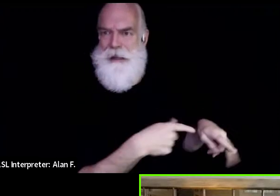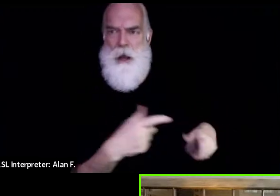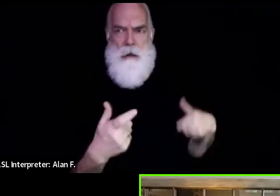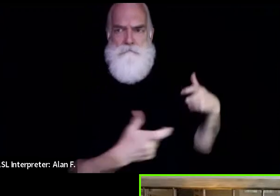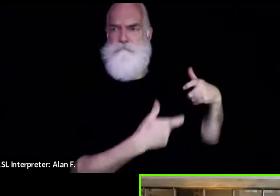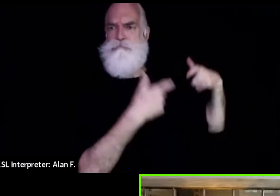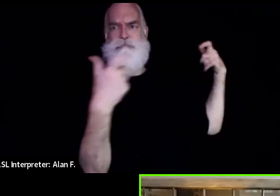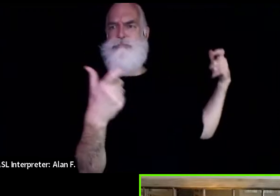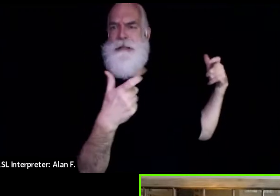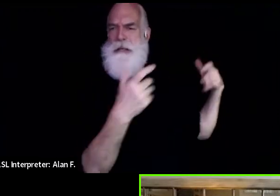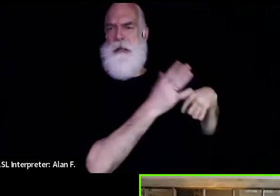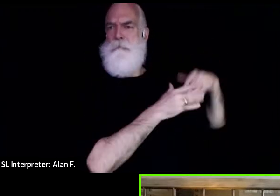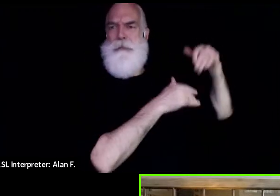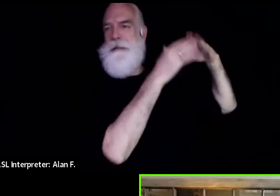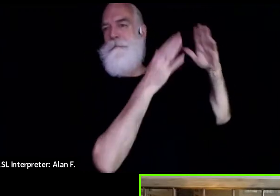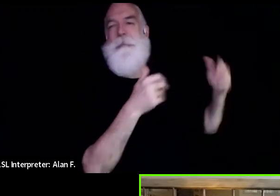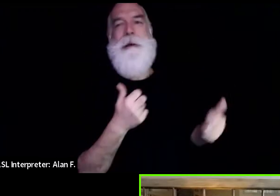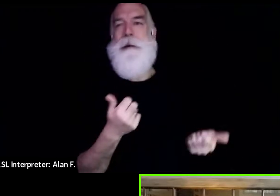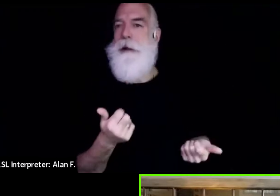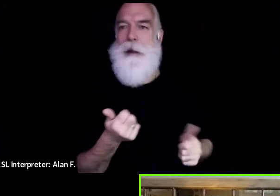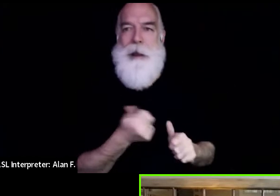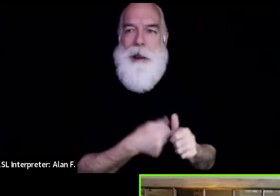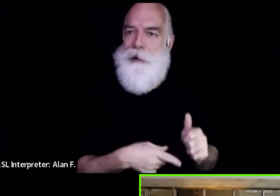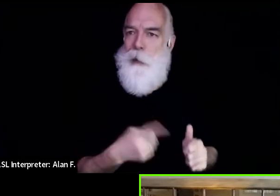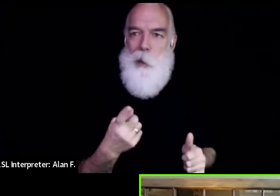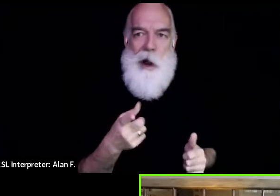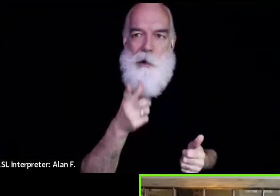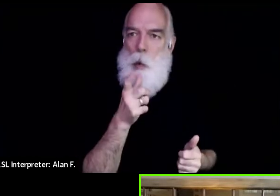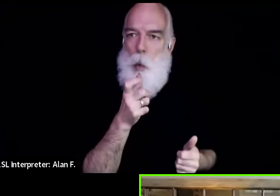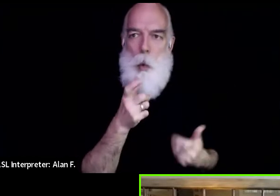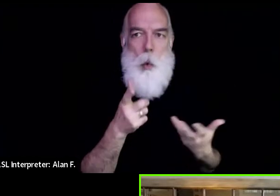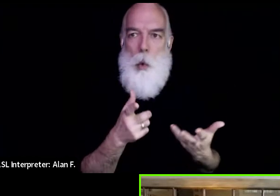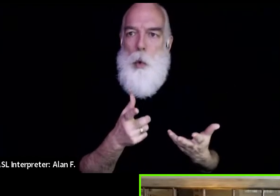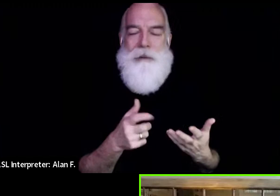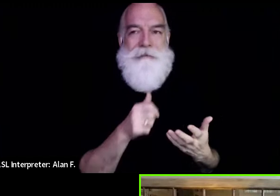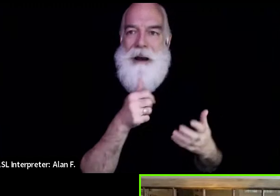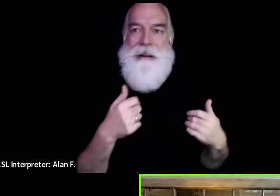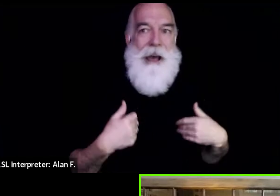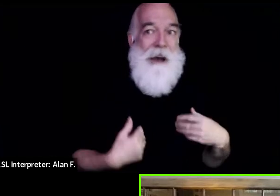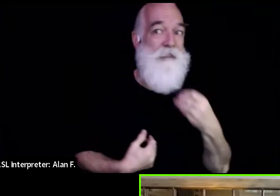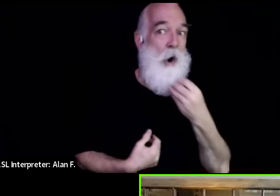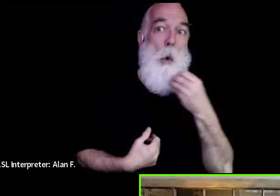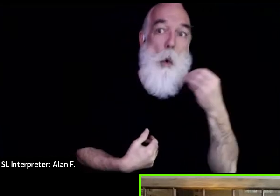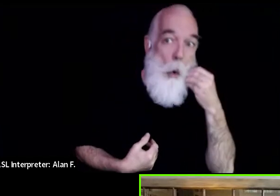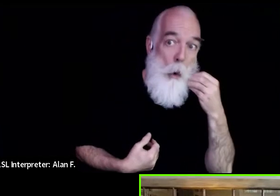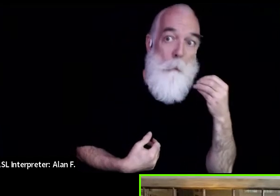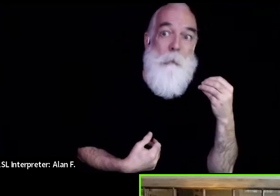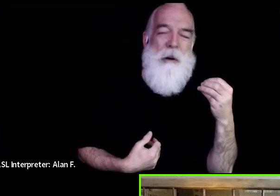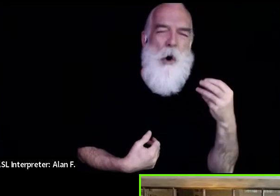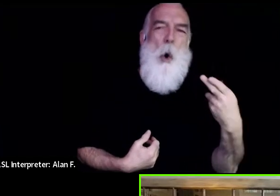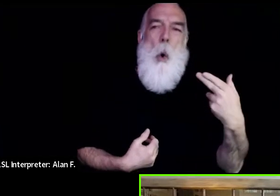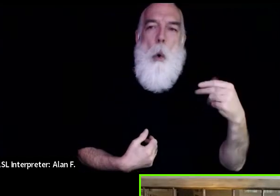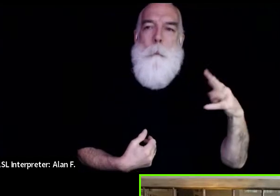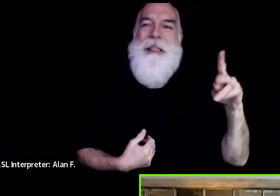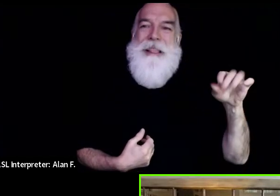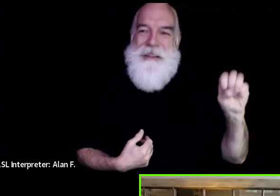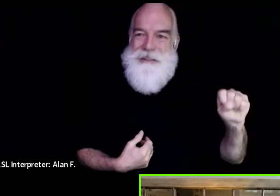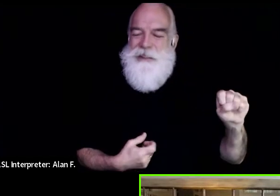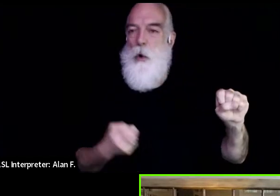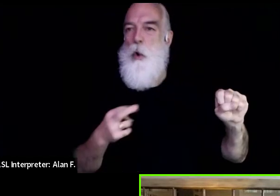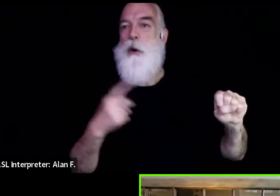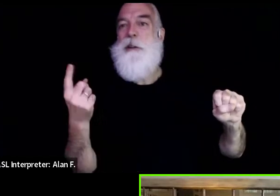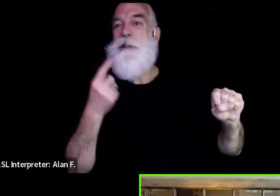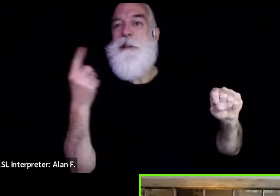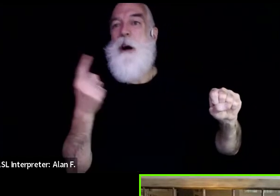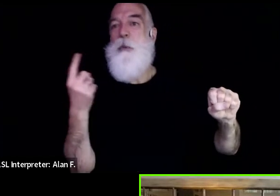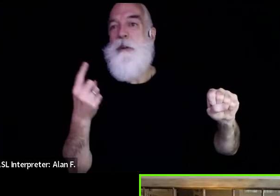that anyone, whether it's someone who was experiencing homelessness on our street or someone riding down the expressway could